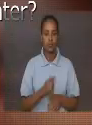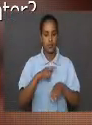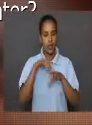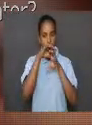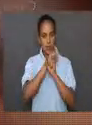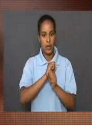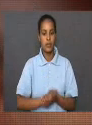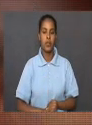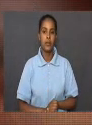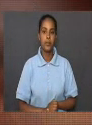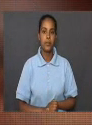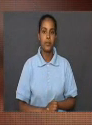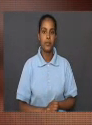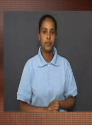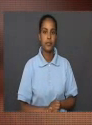Time's up!